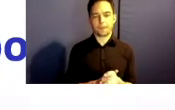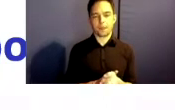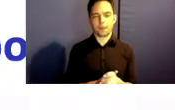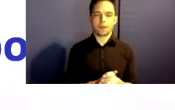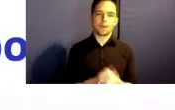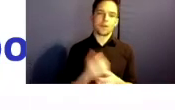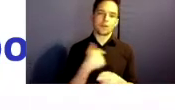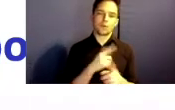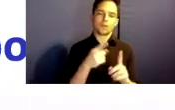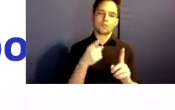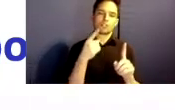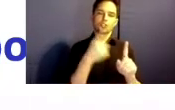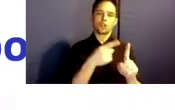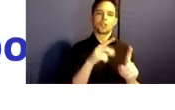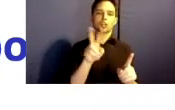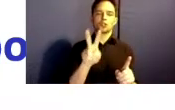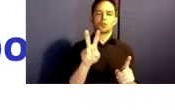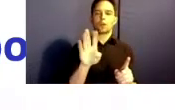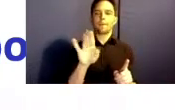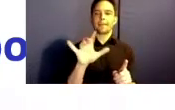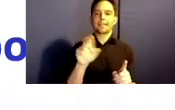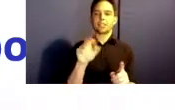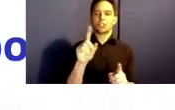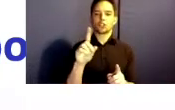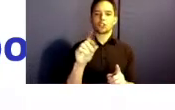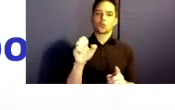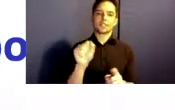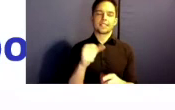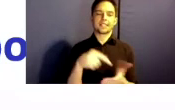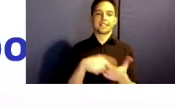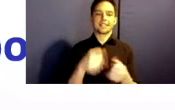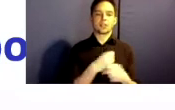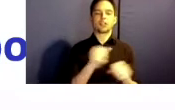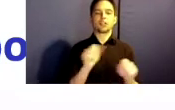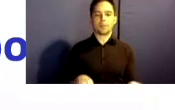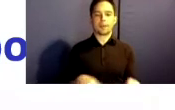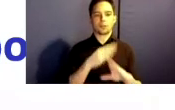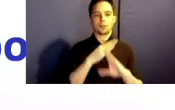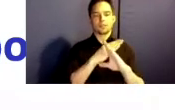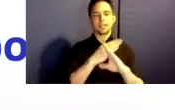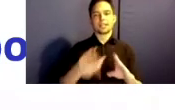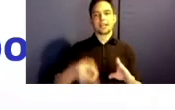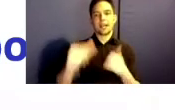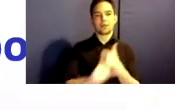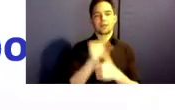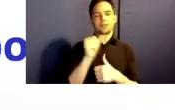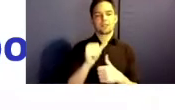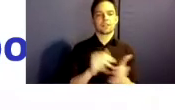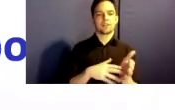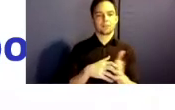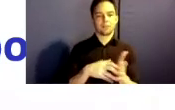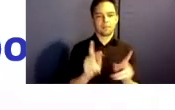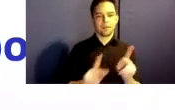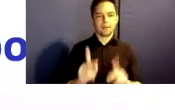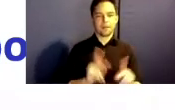targeting to have 2 billion doses this year in order to protect high-risk and vulnerable people, as